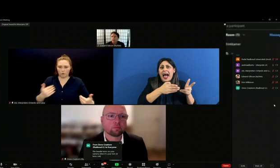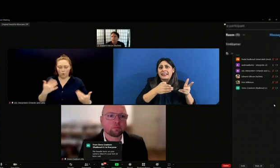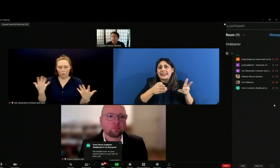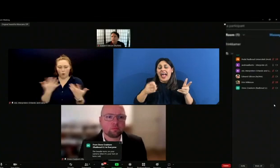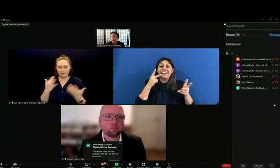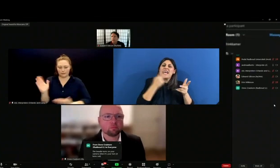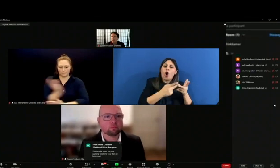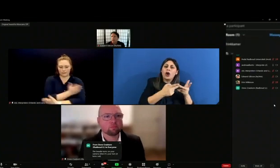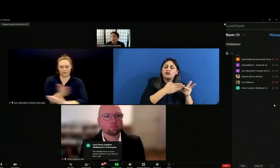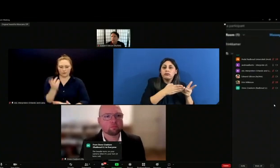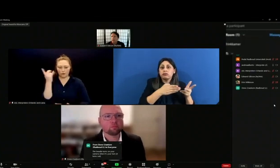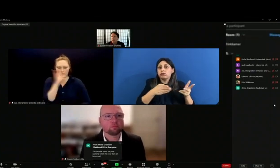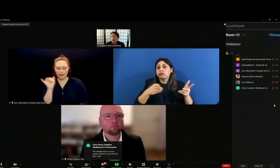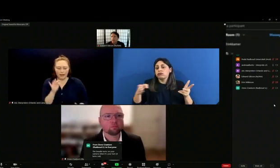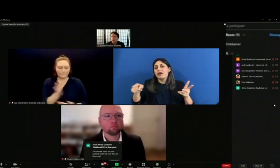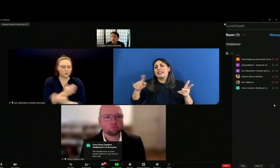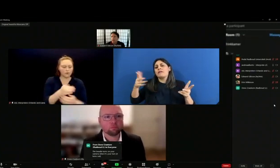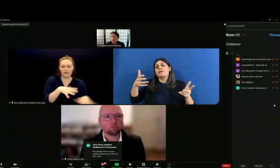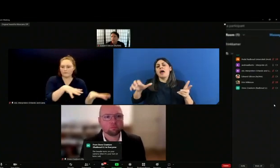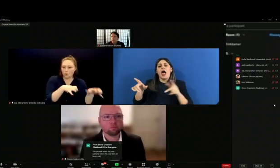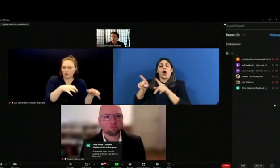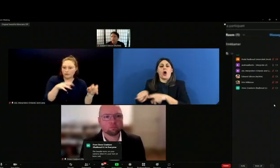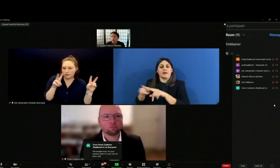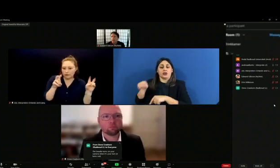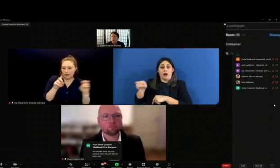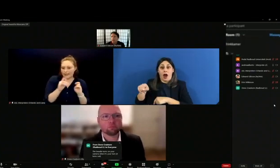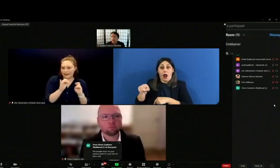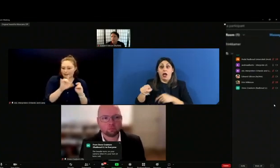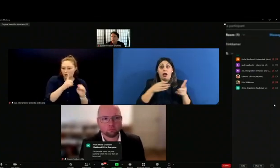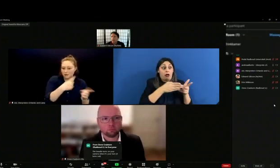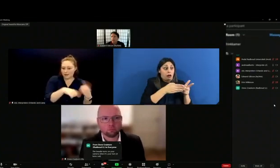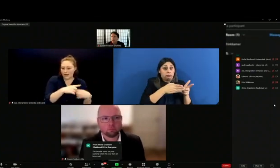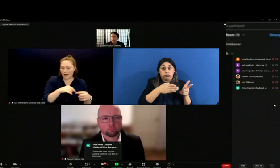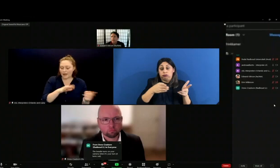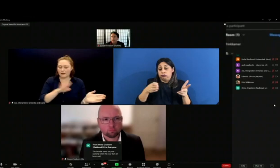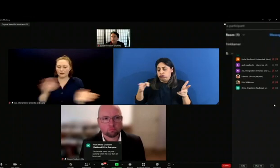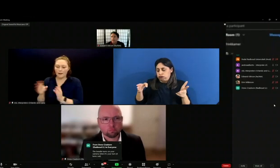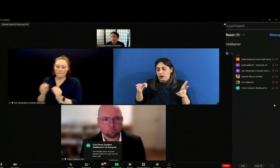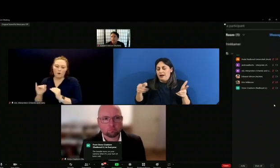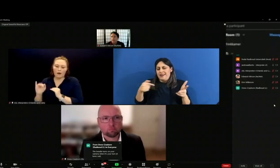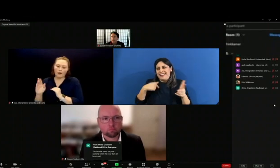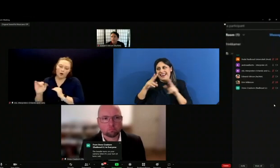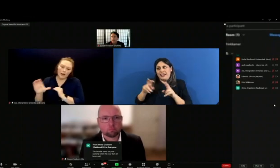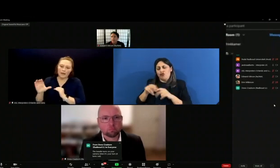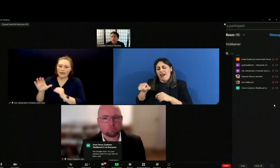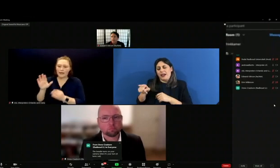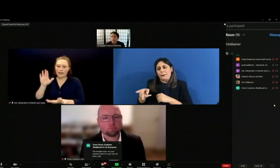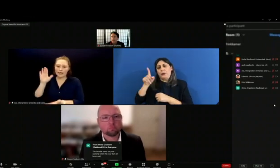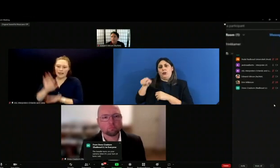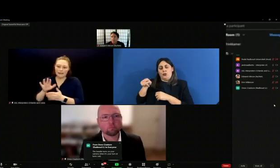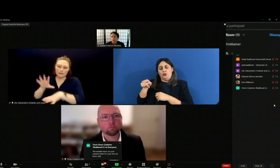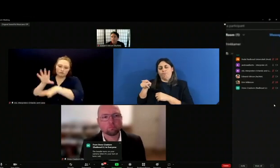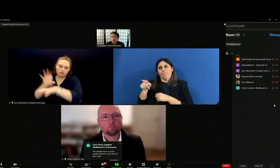frozen sign and where is this gradient iconic, less conventionalized, more gradient